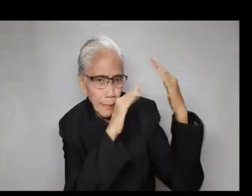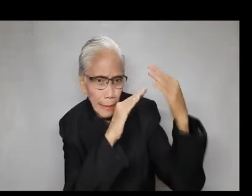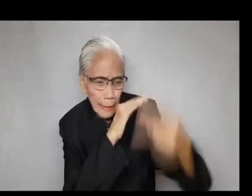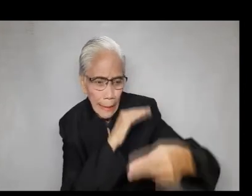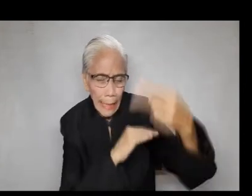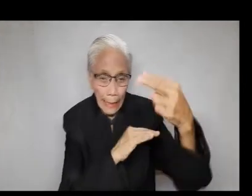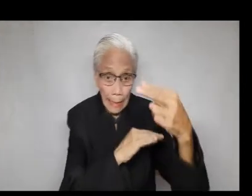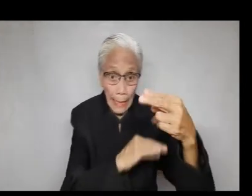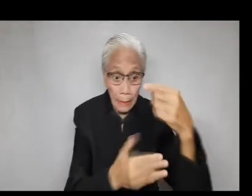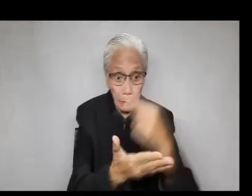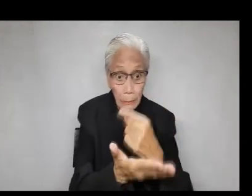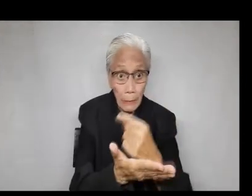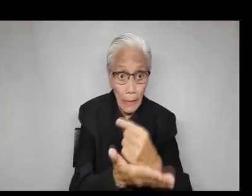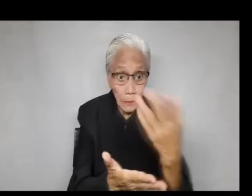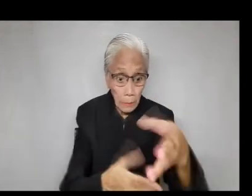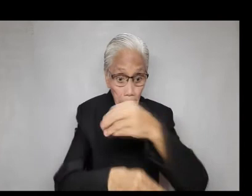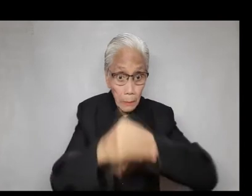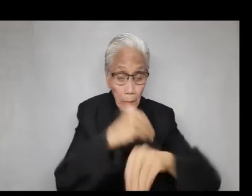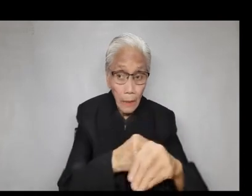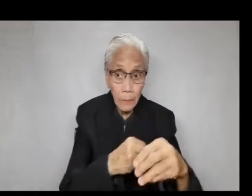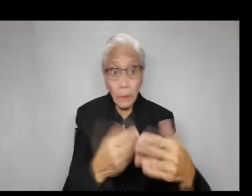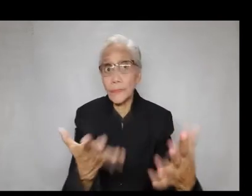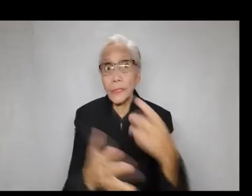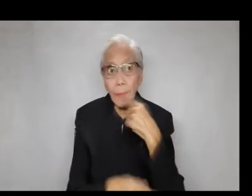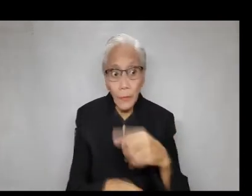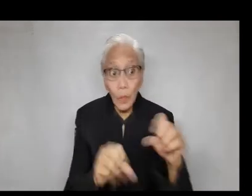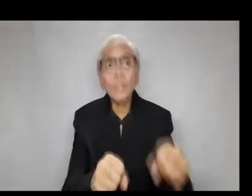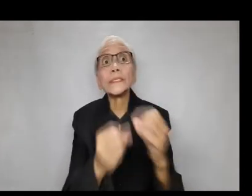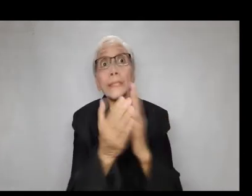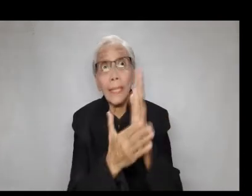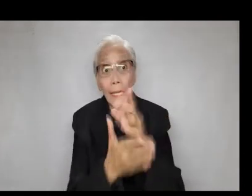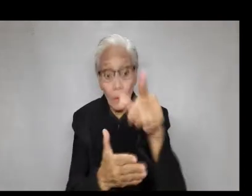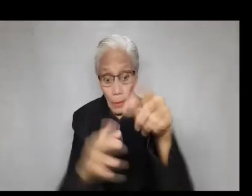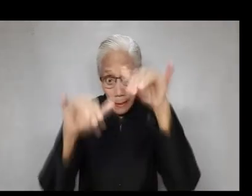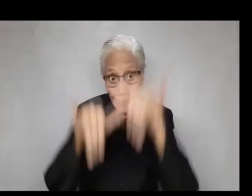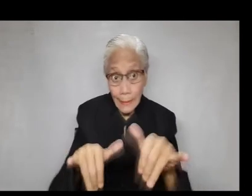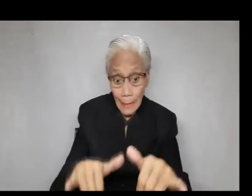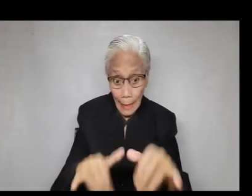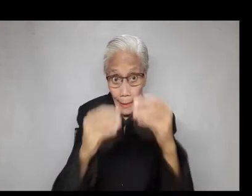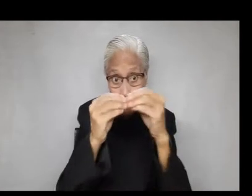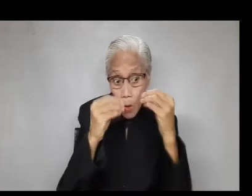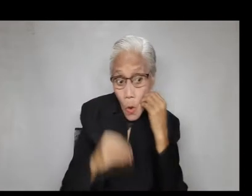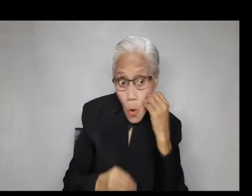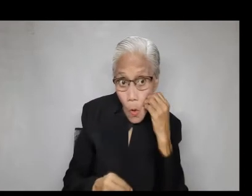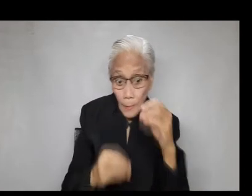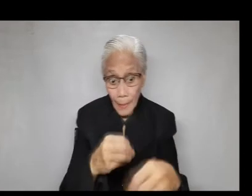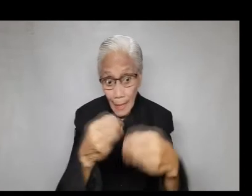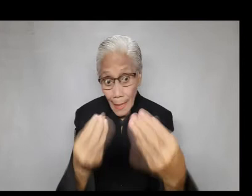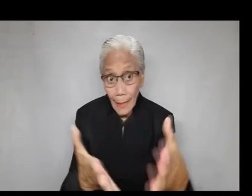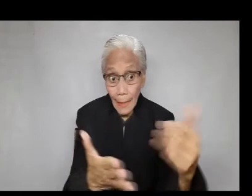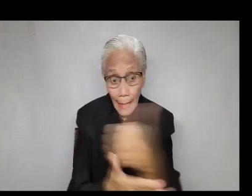mean excessively high rate of expected returns from giving. You can say